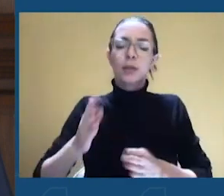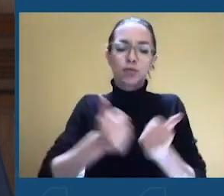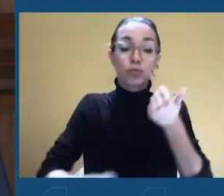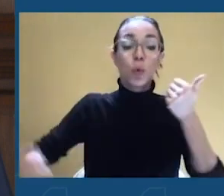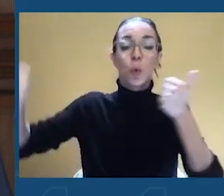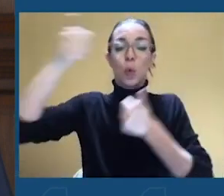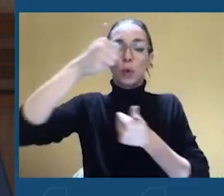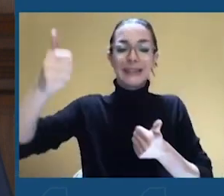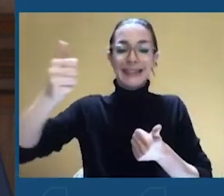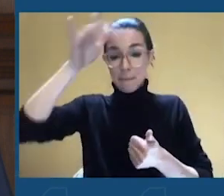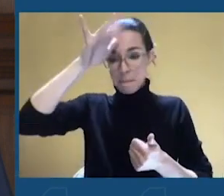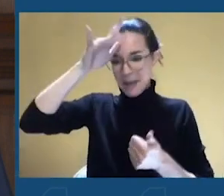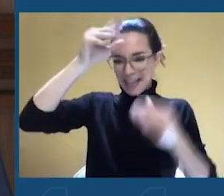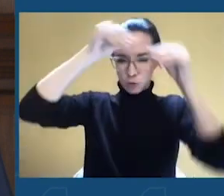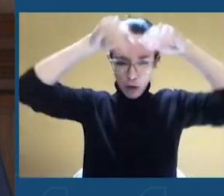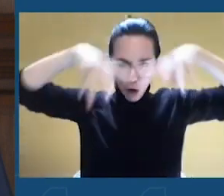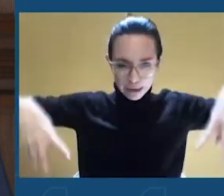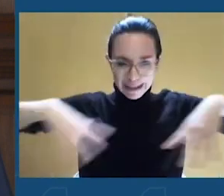woman's body.